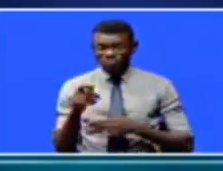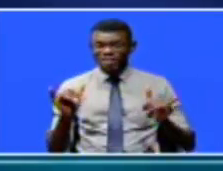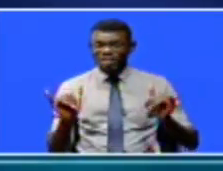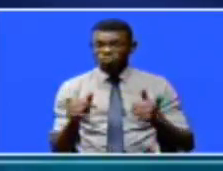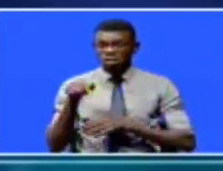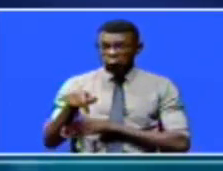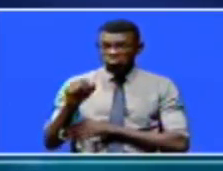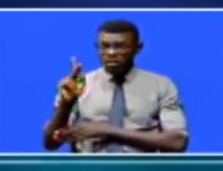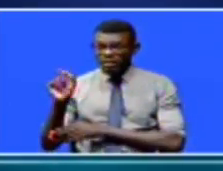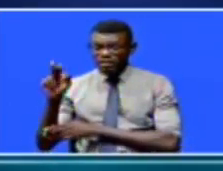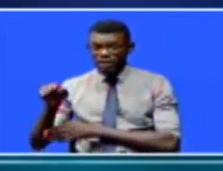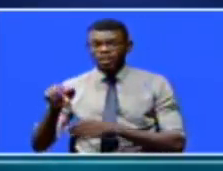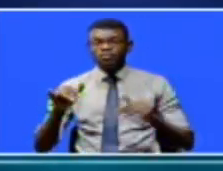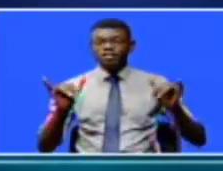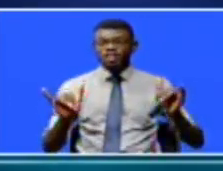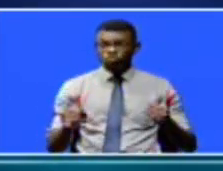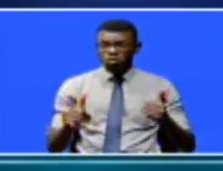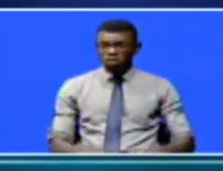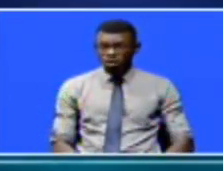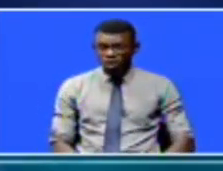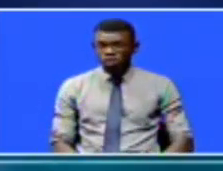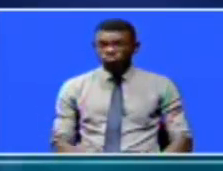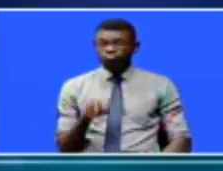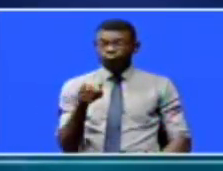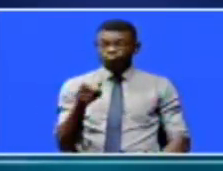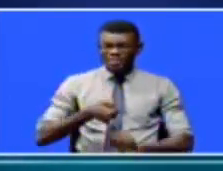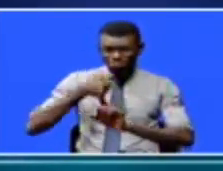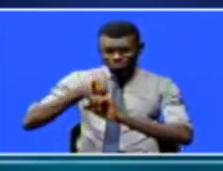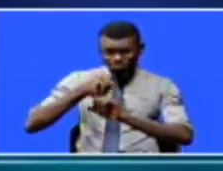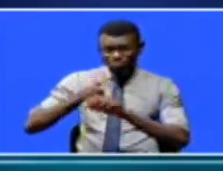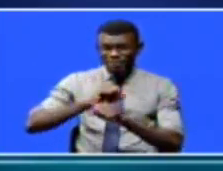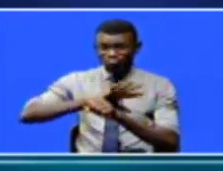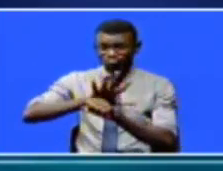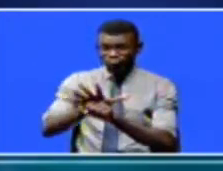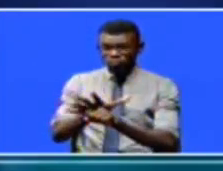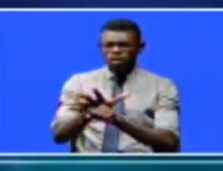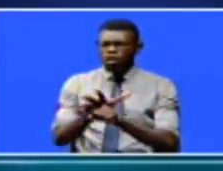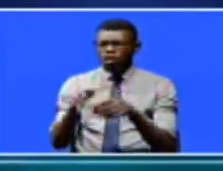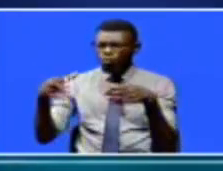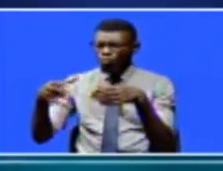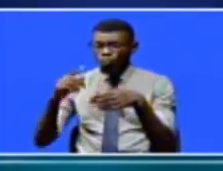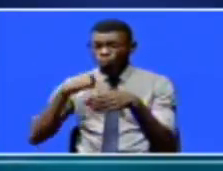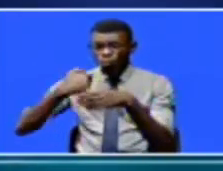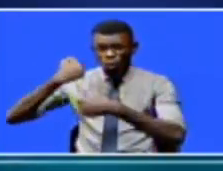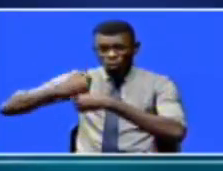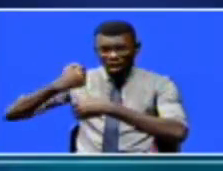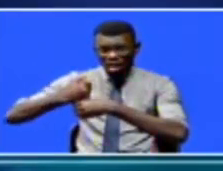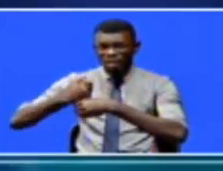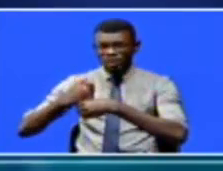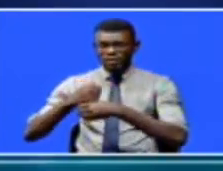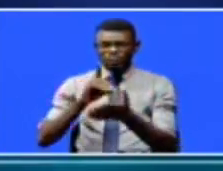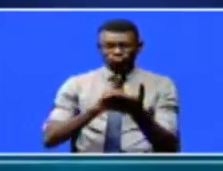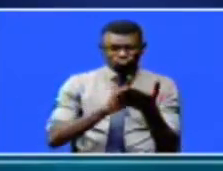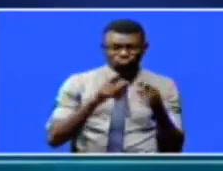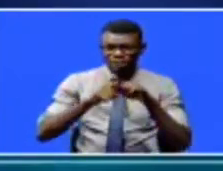This is KTN Prime. On the front line of the fight against coronavirus are medics and clinical staff that many laud for the